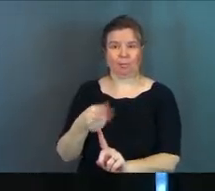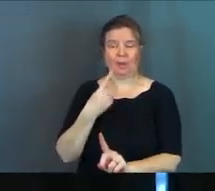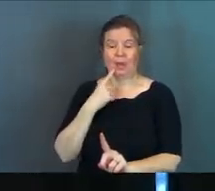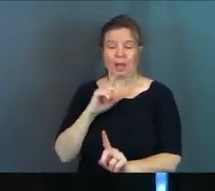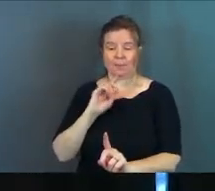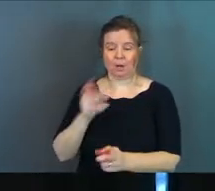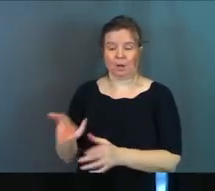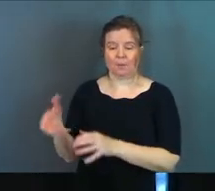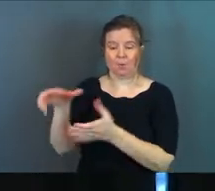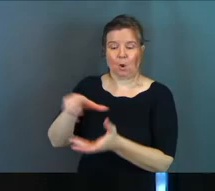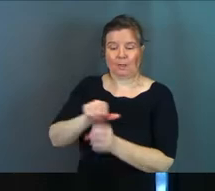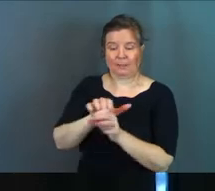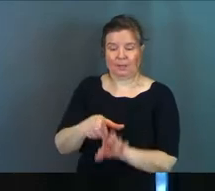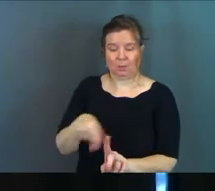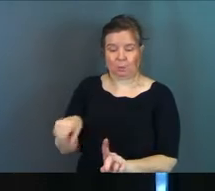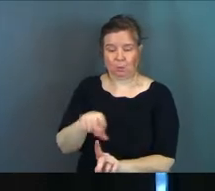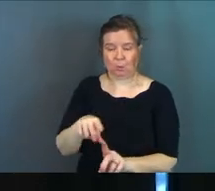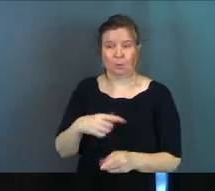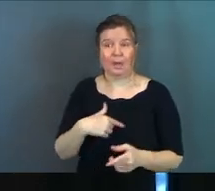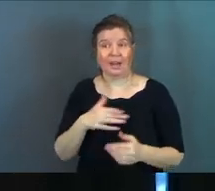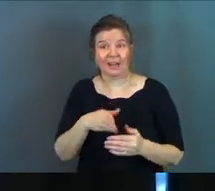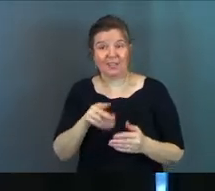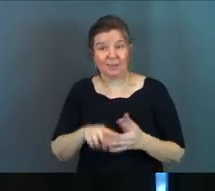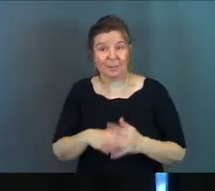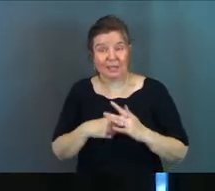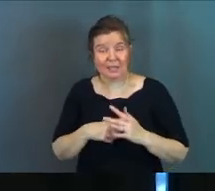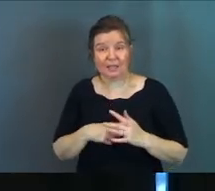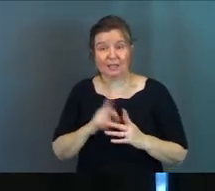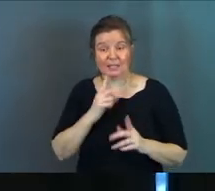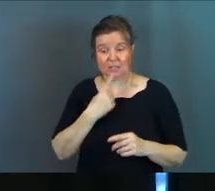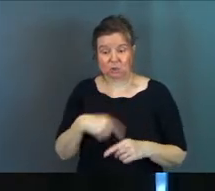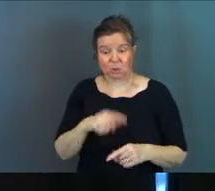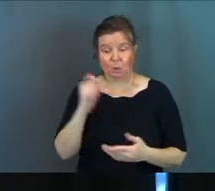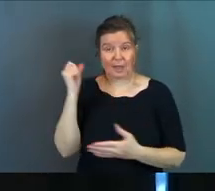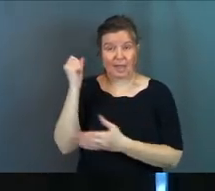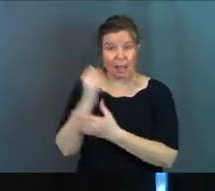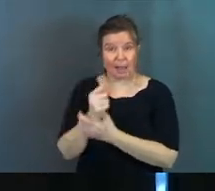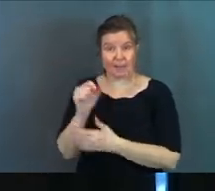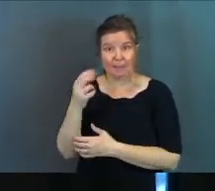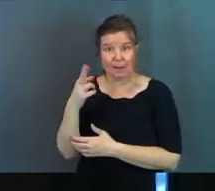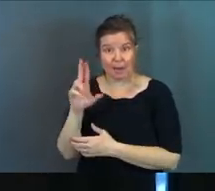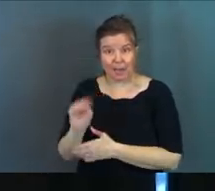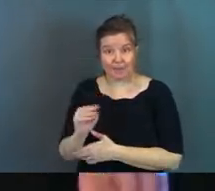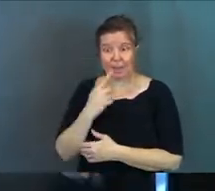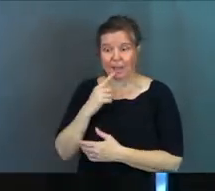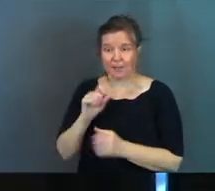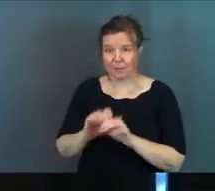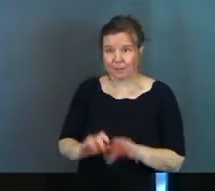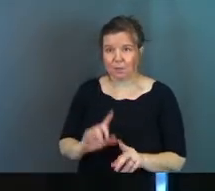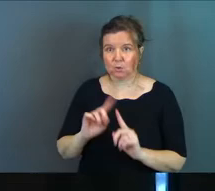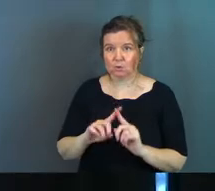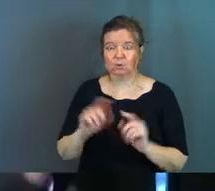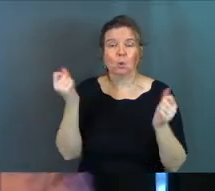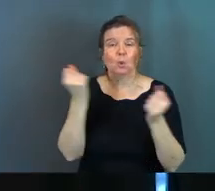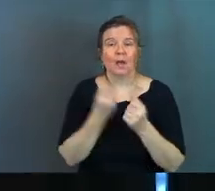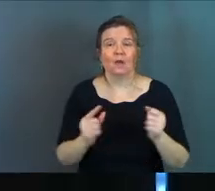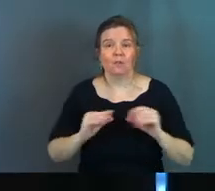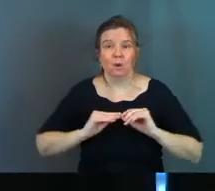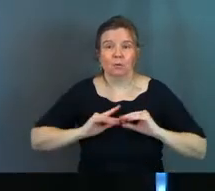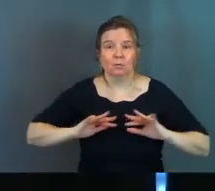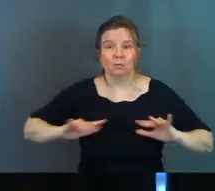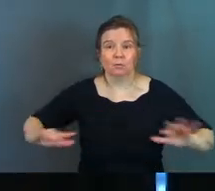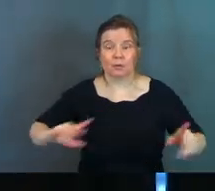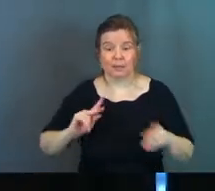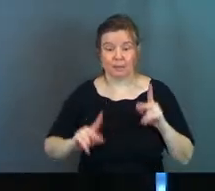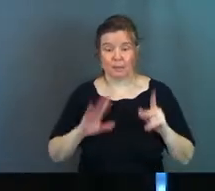And he said, "I'm going to pour out all this blessing on you." And at the very beginning, he had told Abraham, he's like, and the blessing's going to go to everybody.